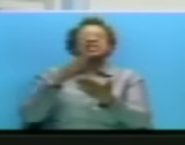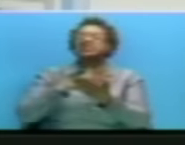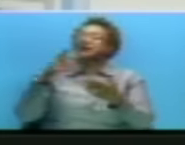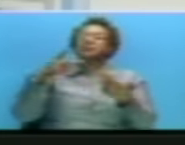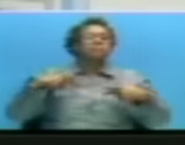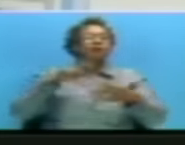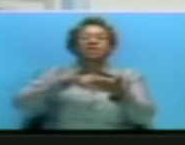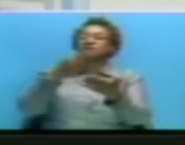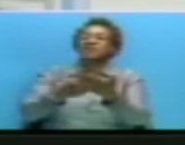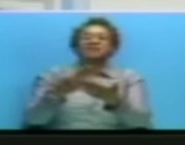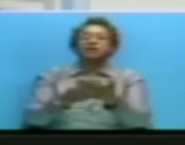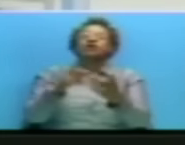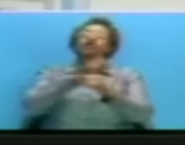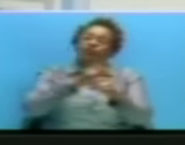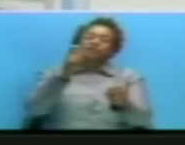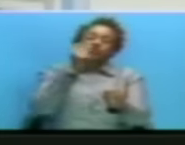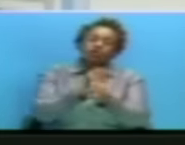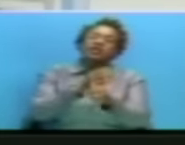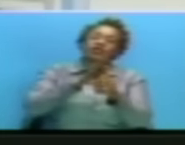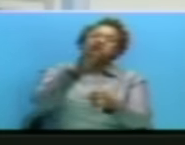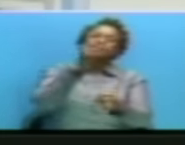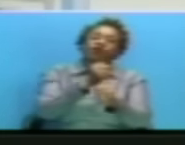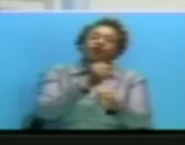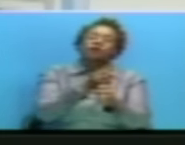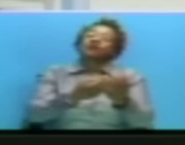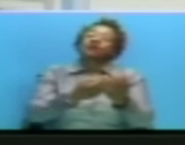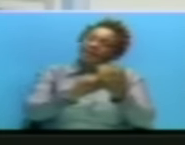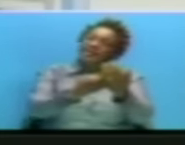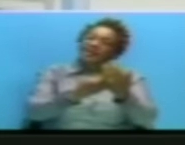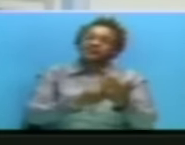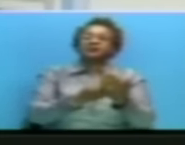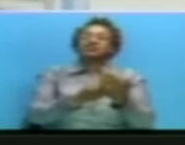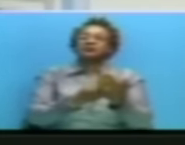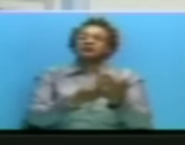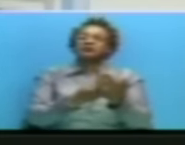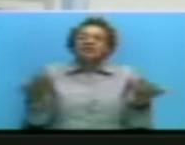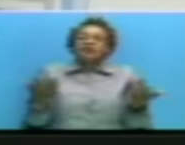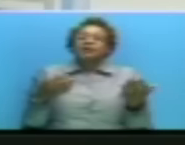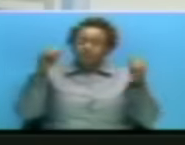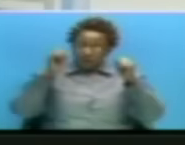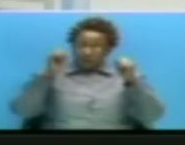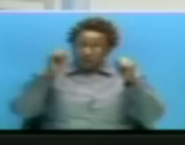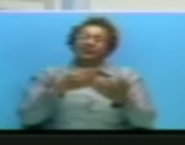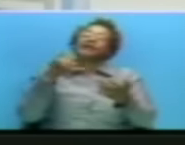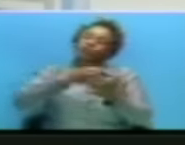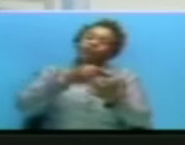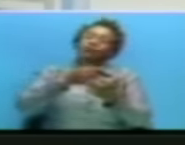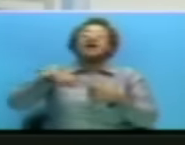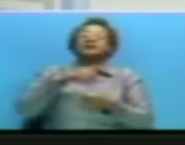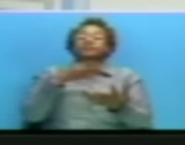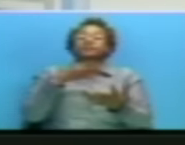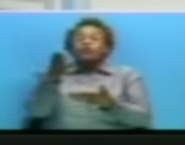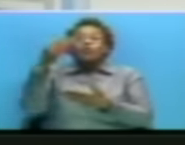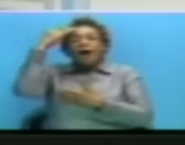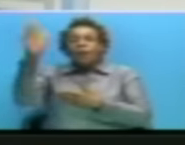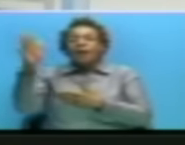Mutua, gentlemen, that you're not doing your job, because gentlemen, engage let's deal the with stakeholders. The that's what I'm saying, engage us. Gentlemen, so are you aware that we